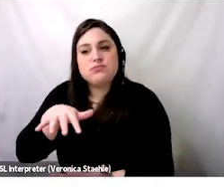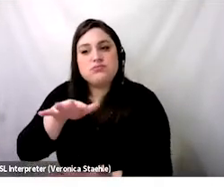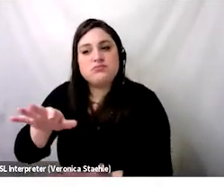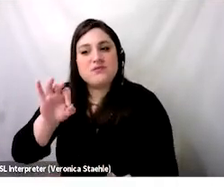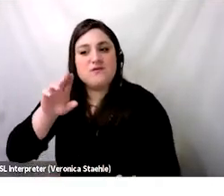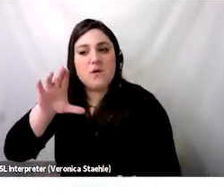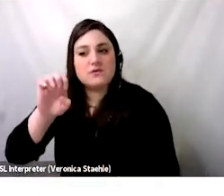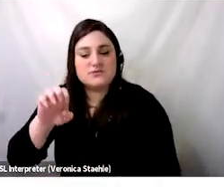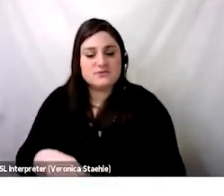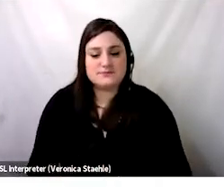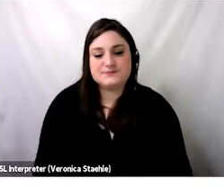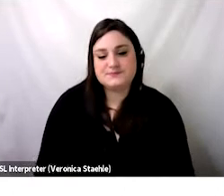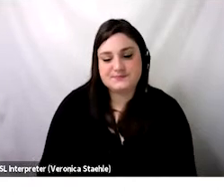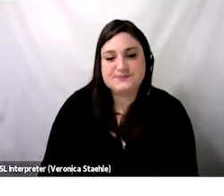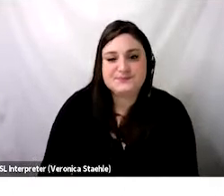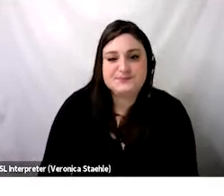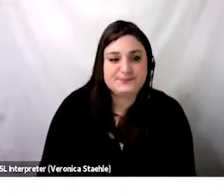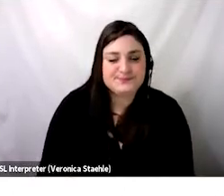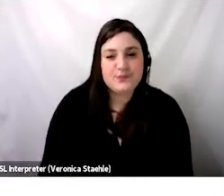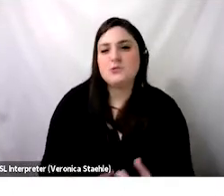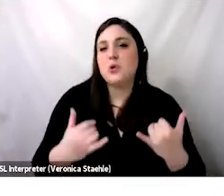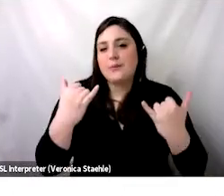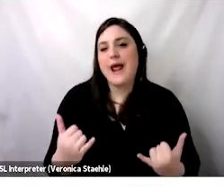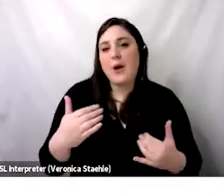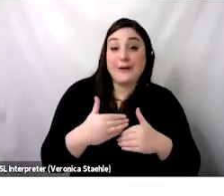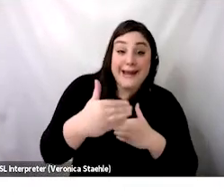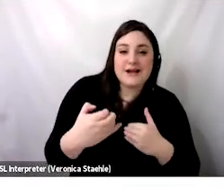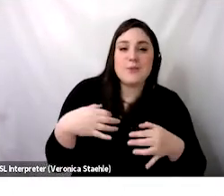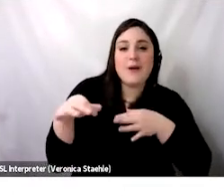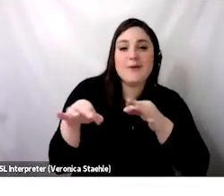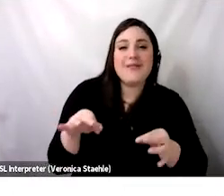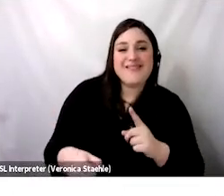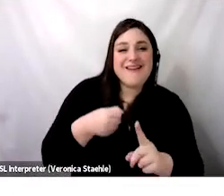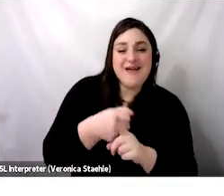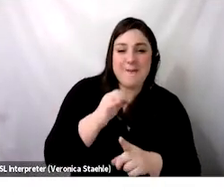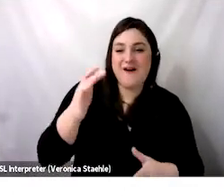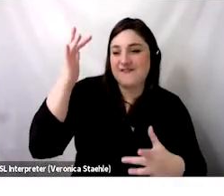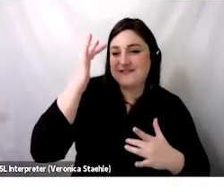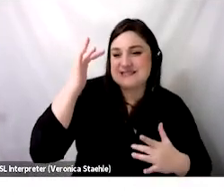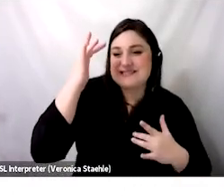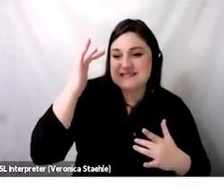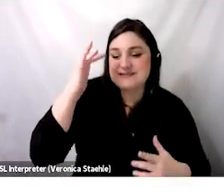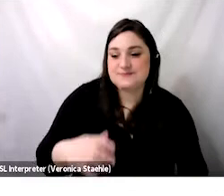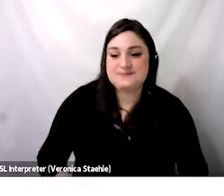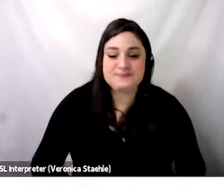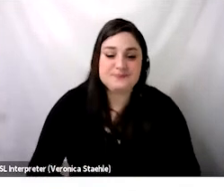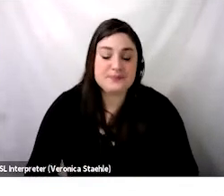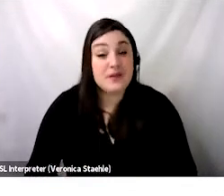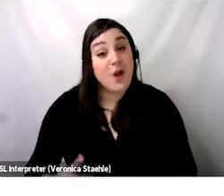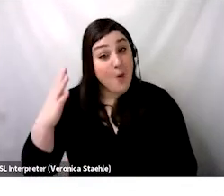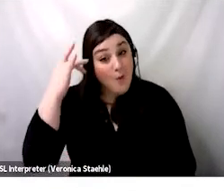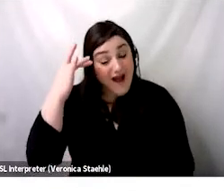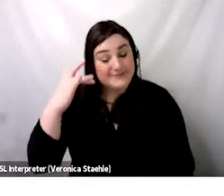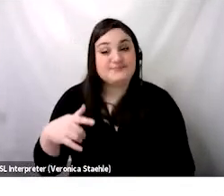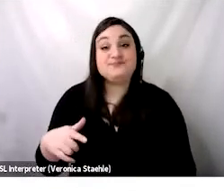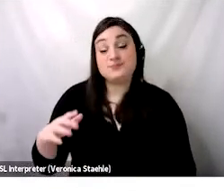Next will be the impact of diseases. It was not only the loss of battle that